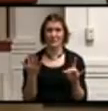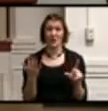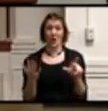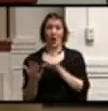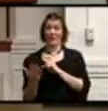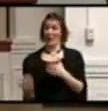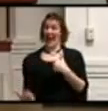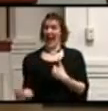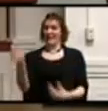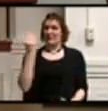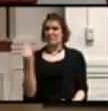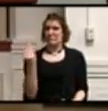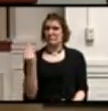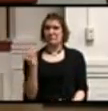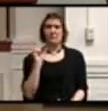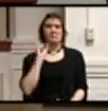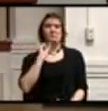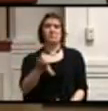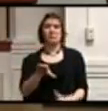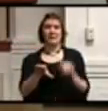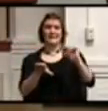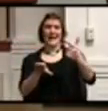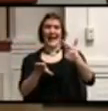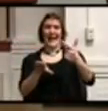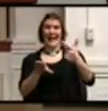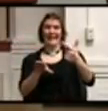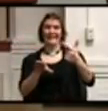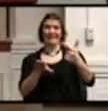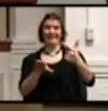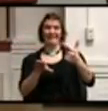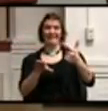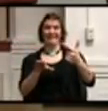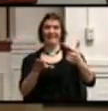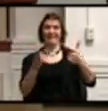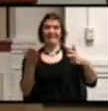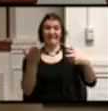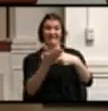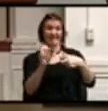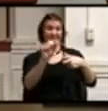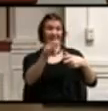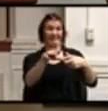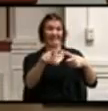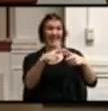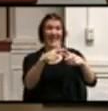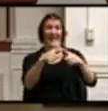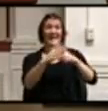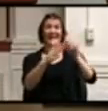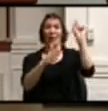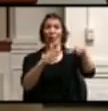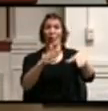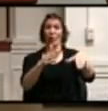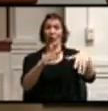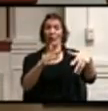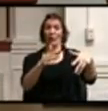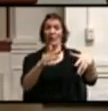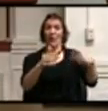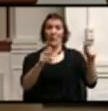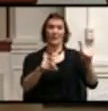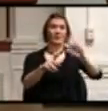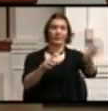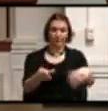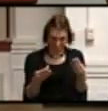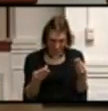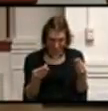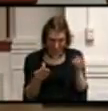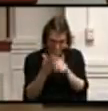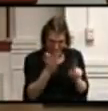in, tags it, puts it in a locker, drops a key in a box. The evidence officer, then only him or her,